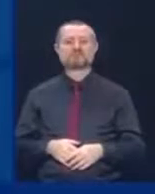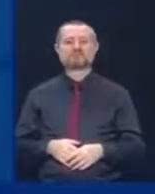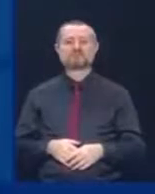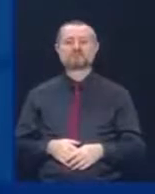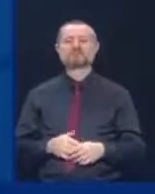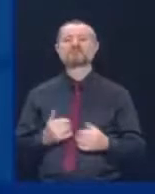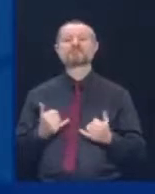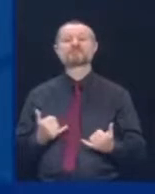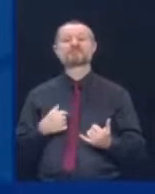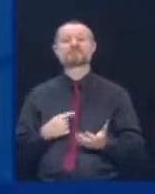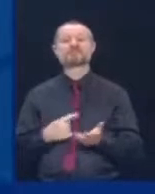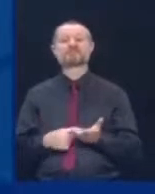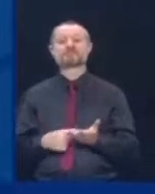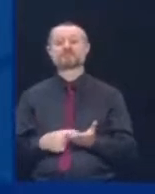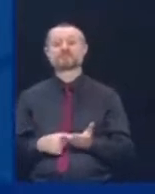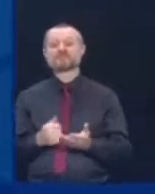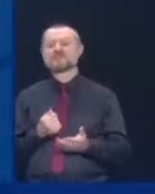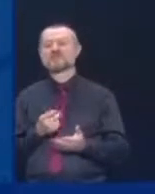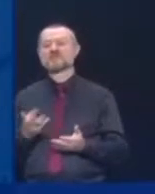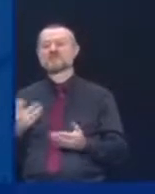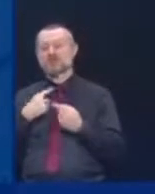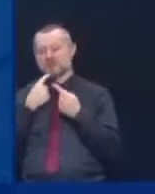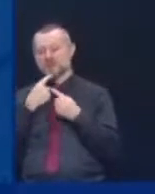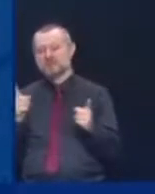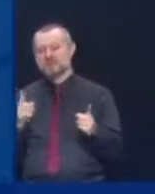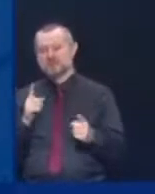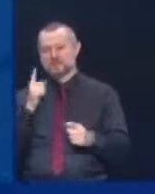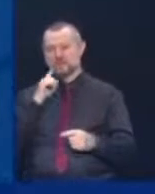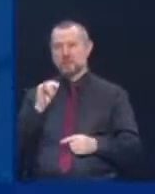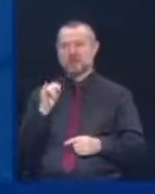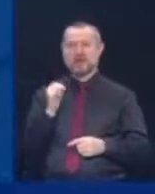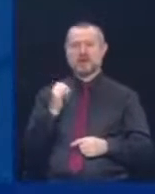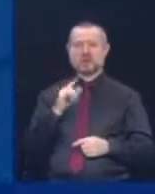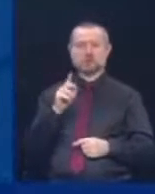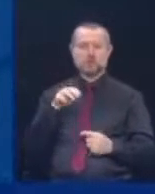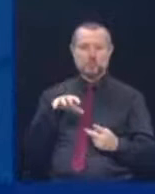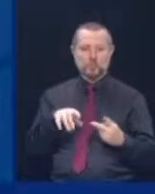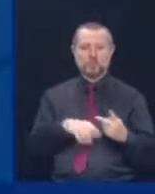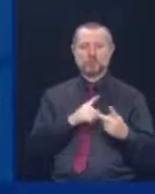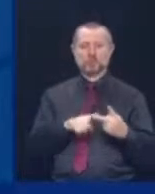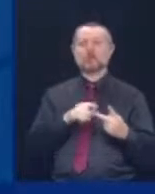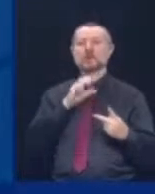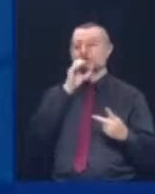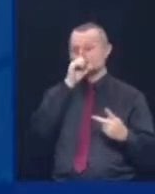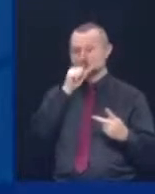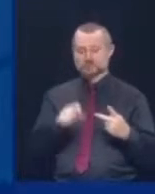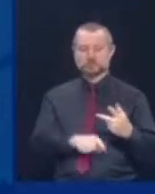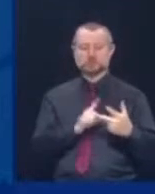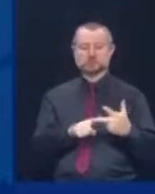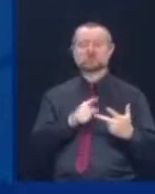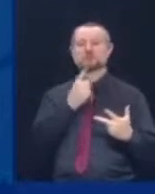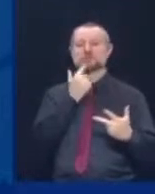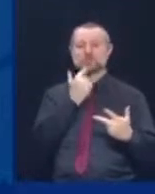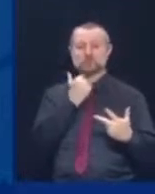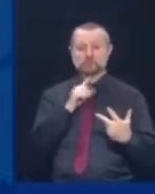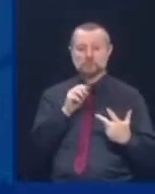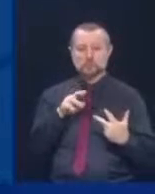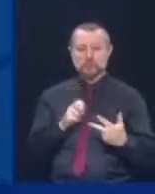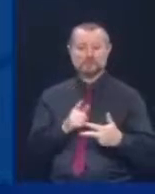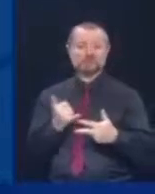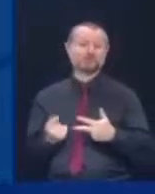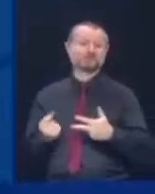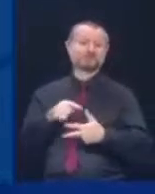We have a number of announcements of yellow zones, orange zones, red zones. Remember what they are. Yellow zone in New York City